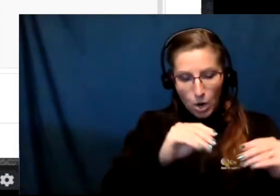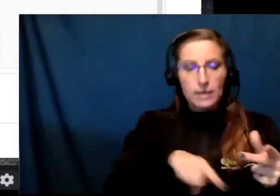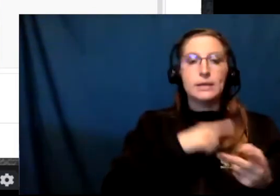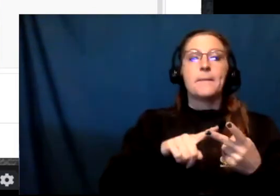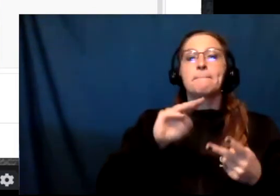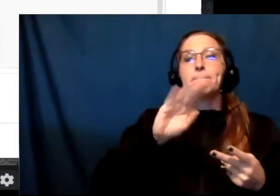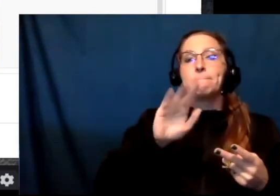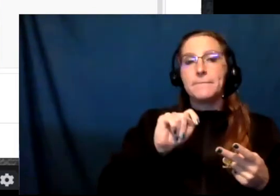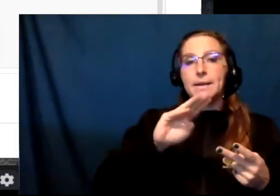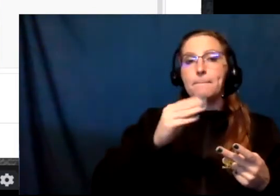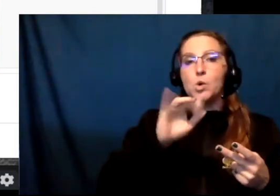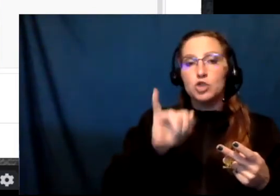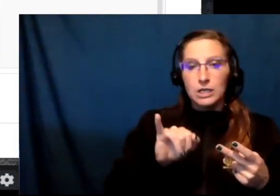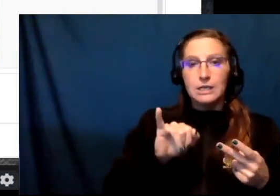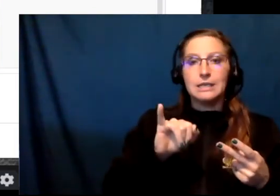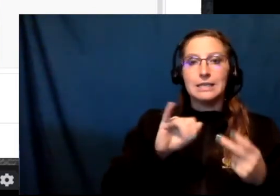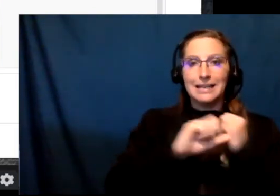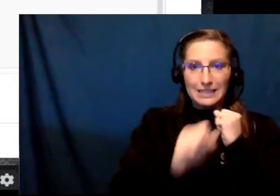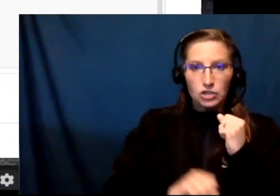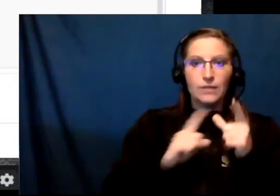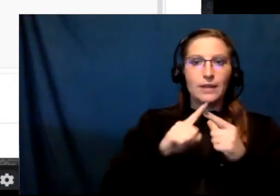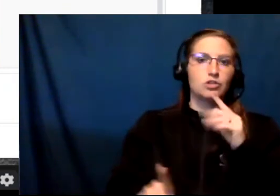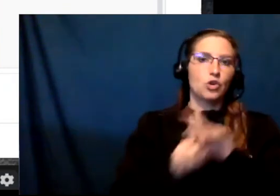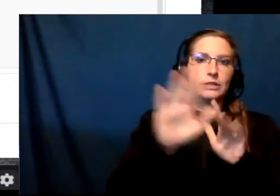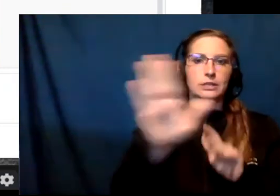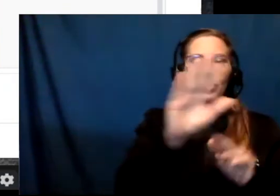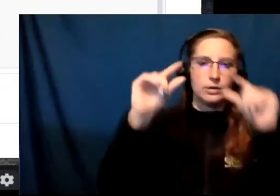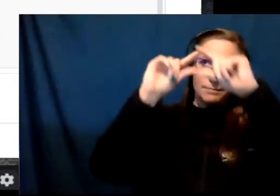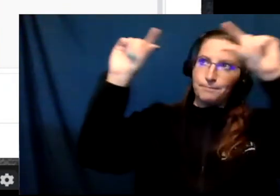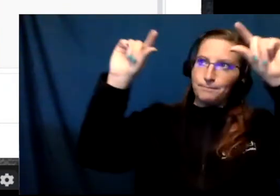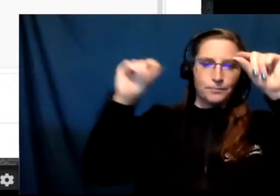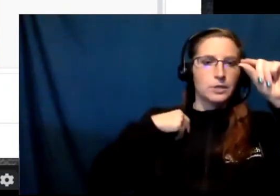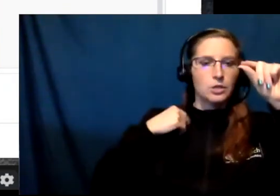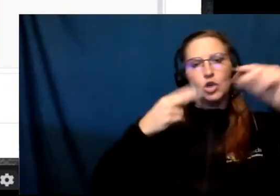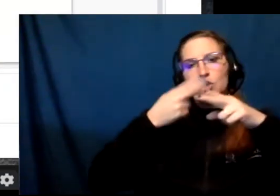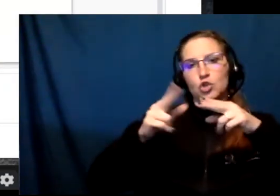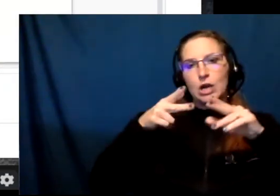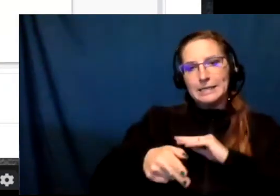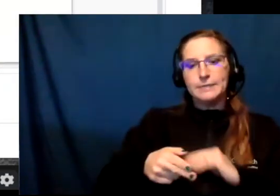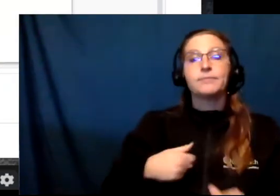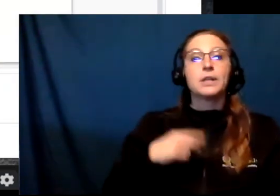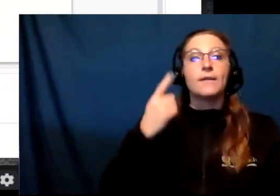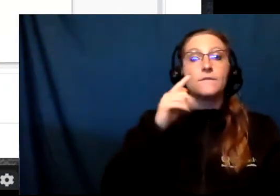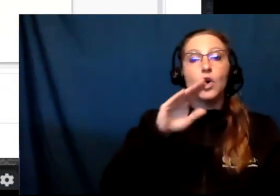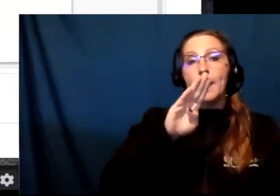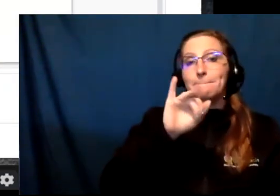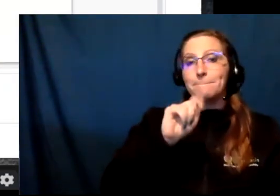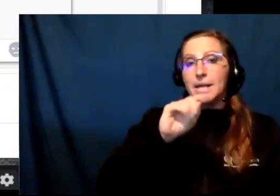would show up here in your shortcuts up here. So to put a Bitmoji person